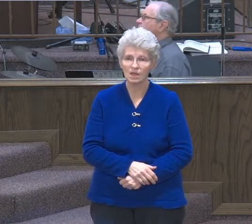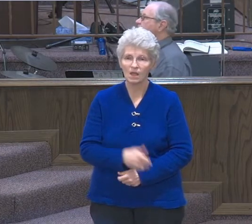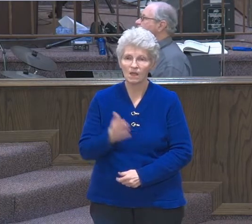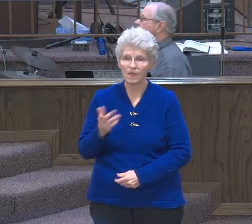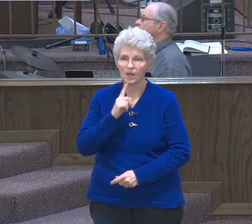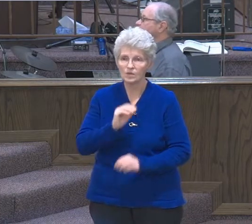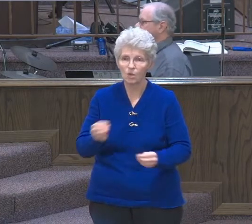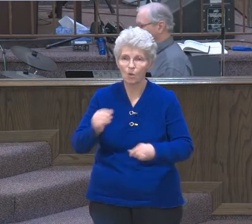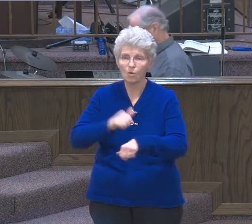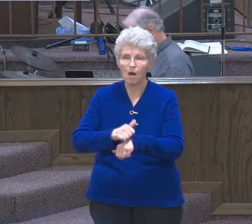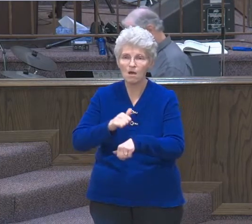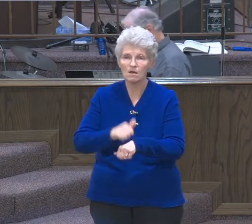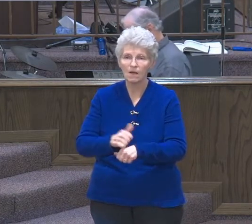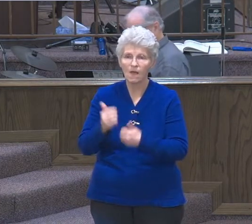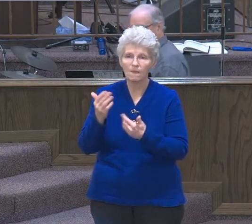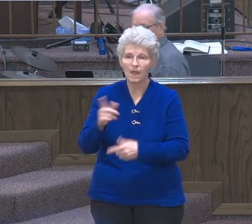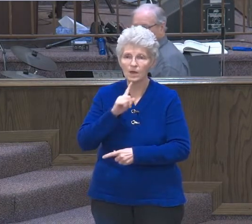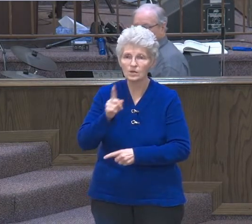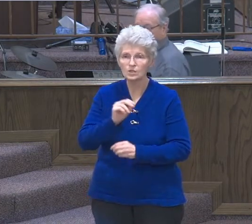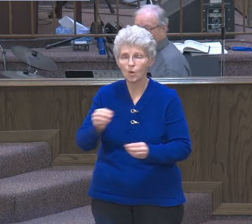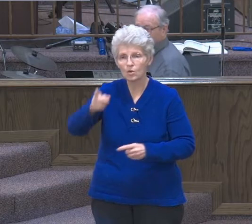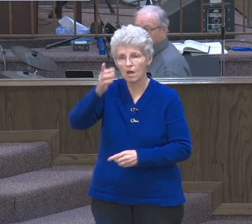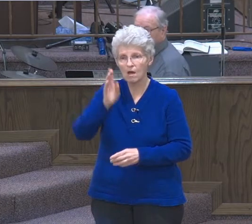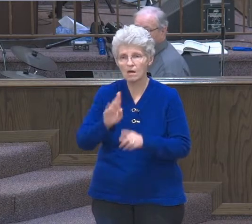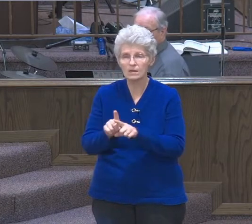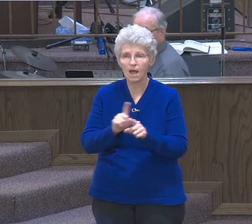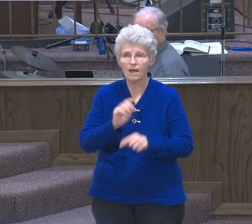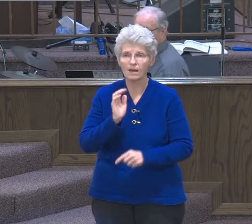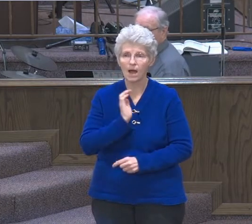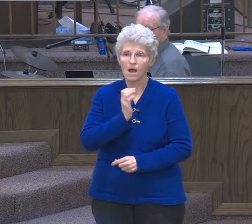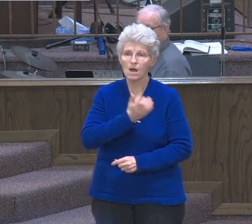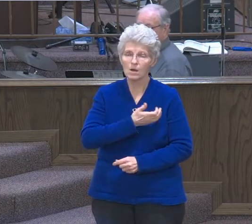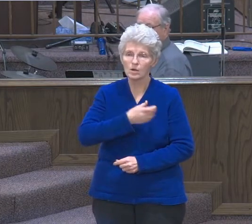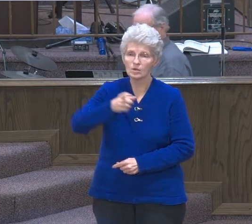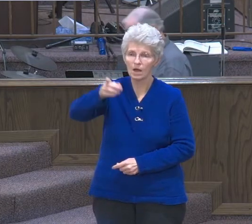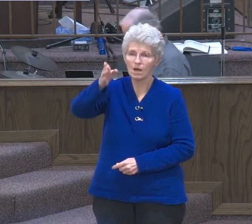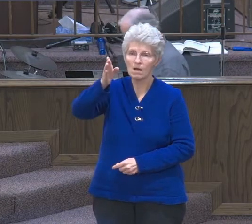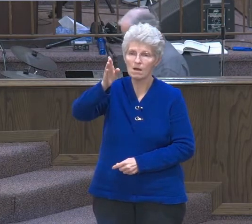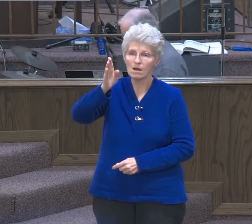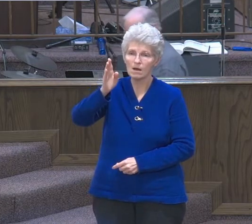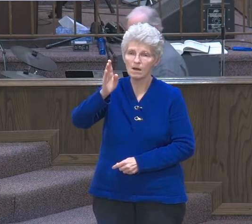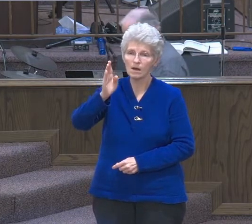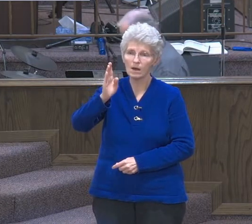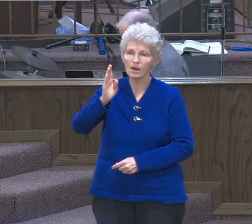us. There is no rock, there is no God like our